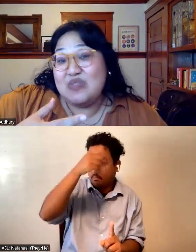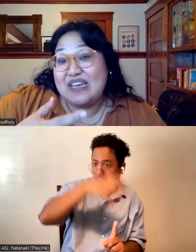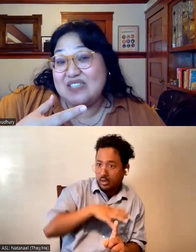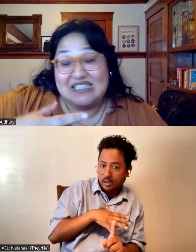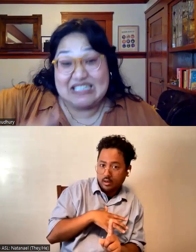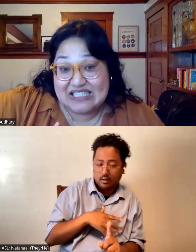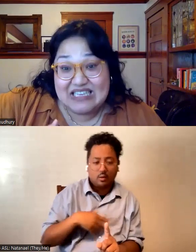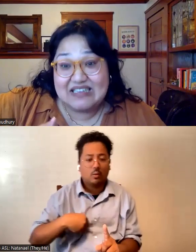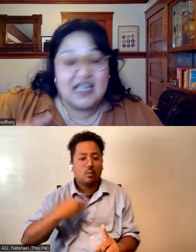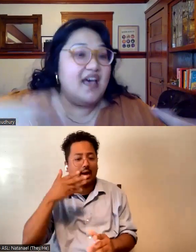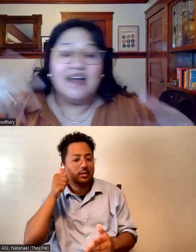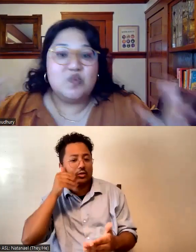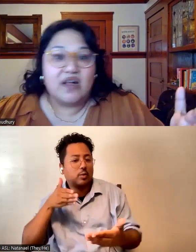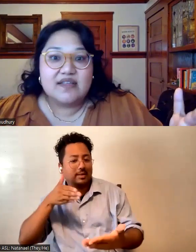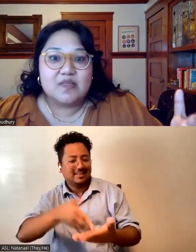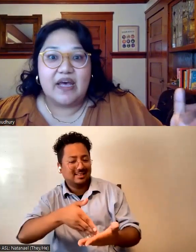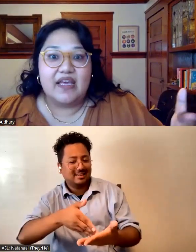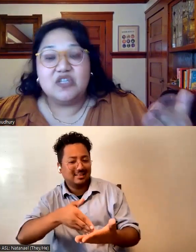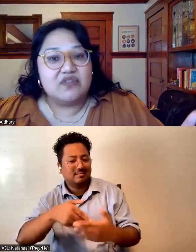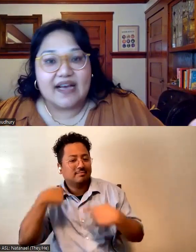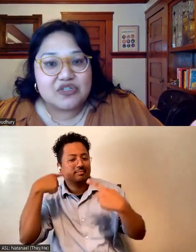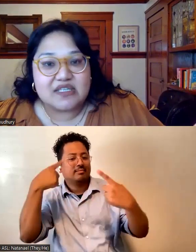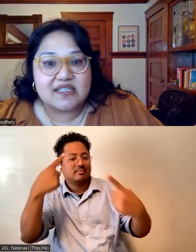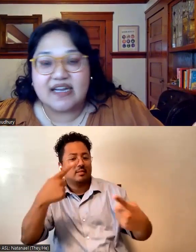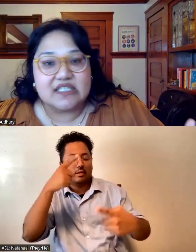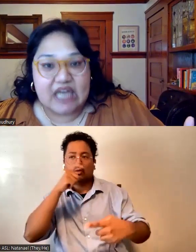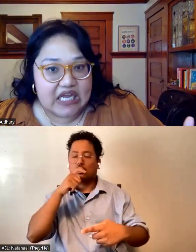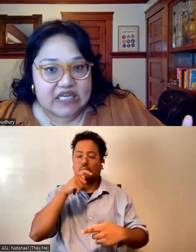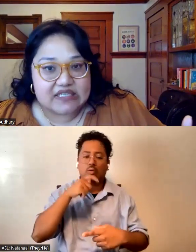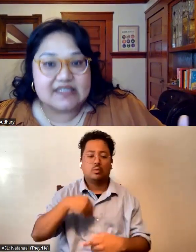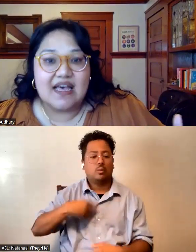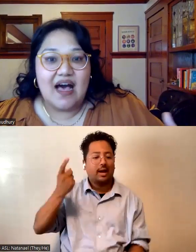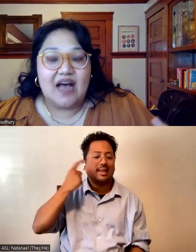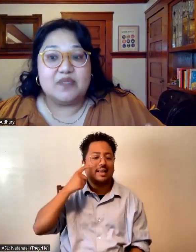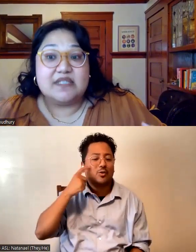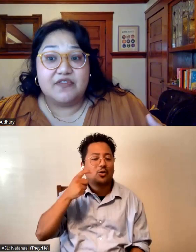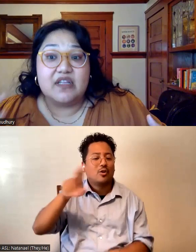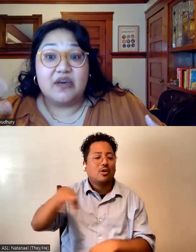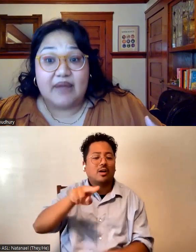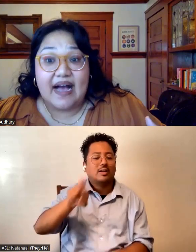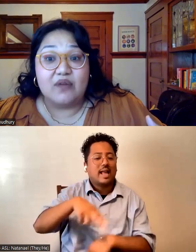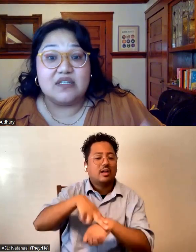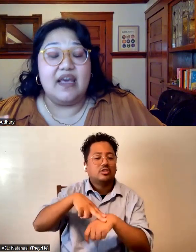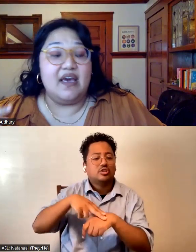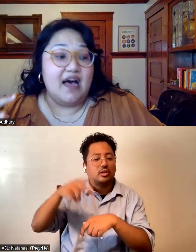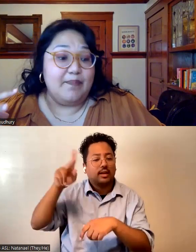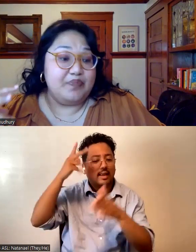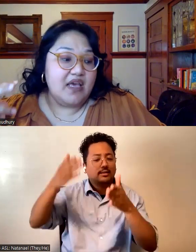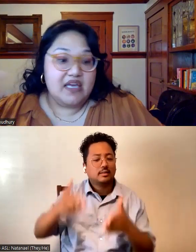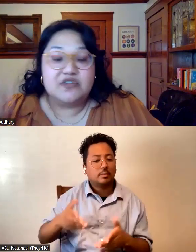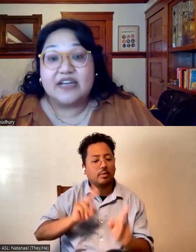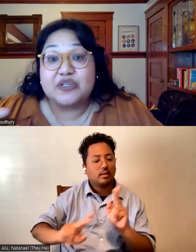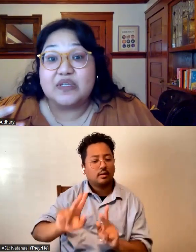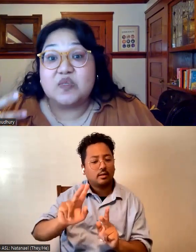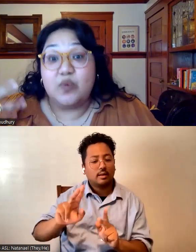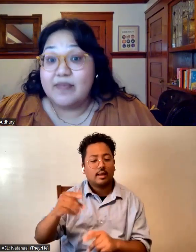in 2016, as well as by Hindu nationalists in the 1980s, specifically around like